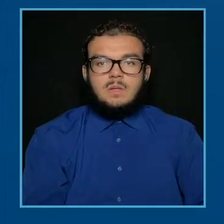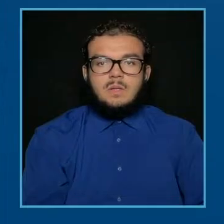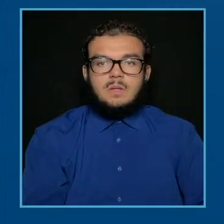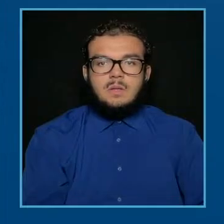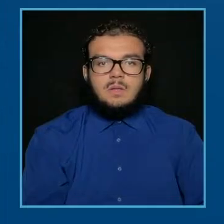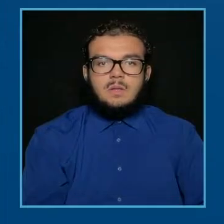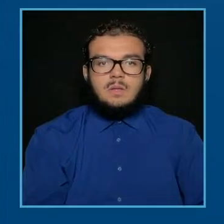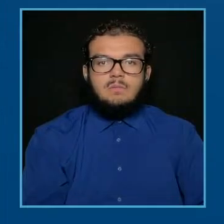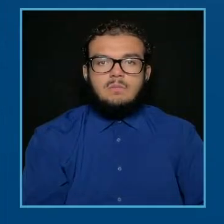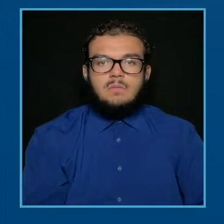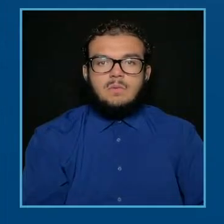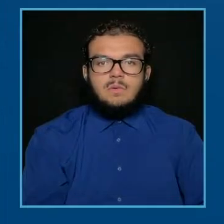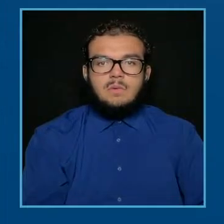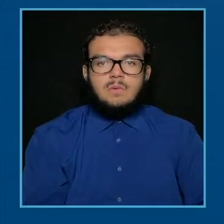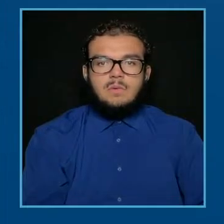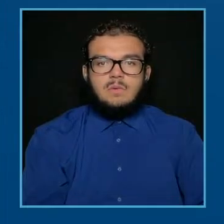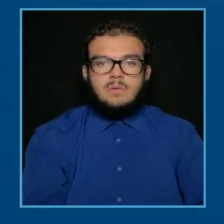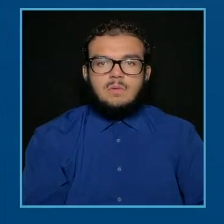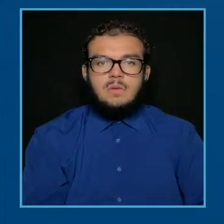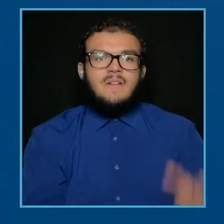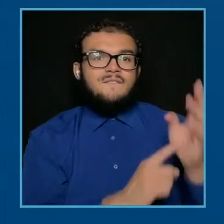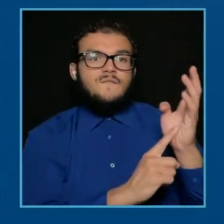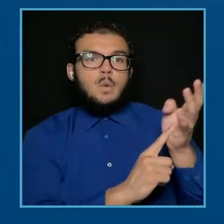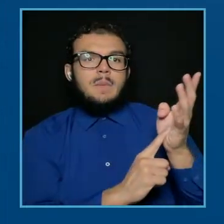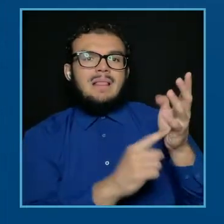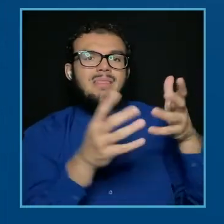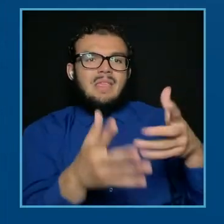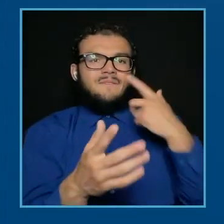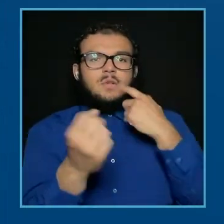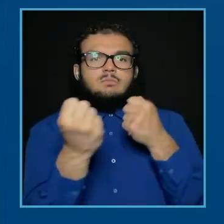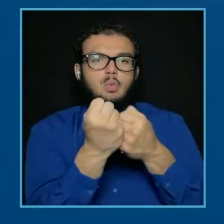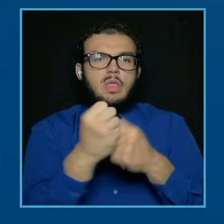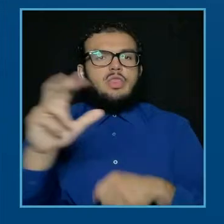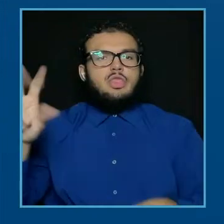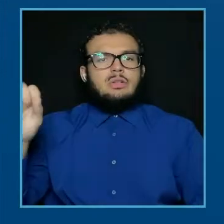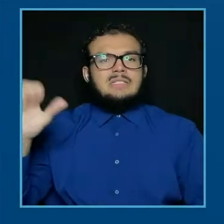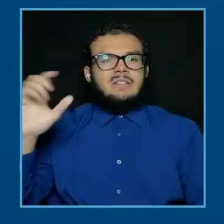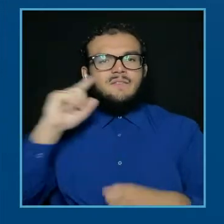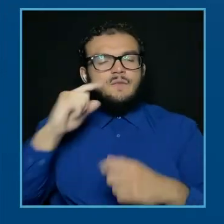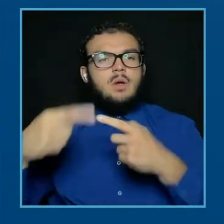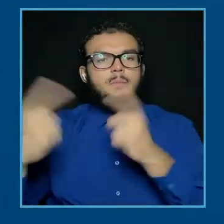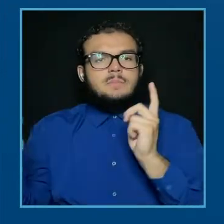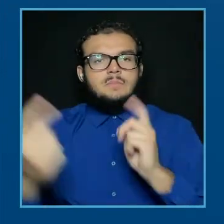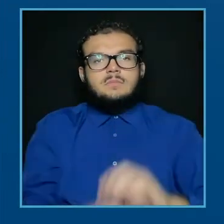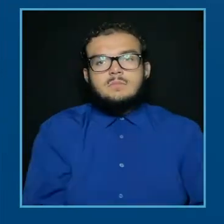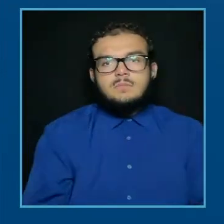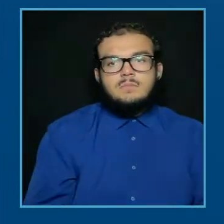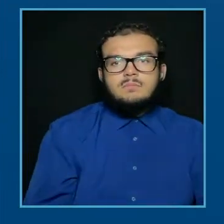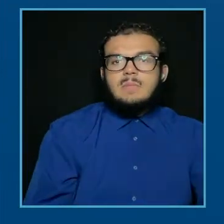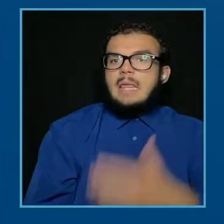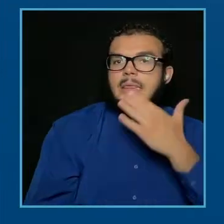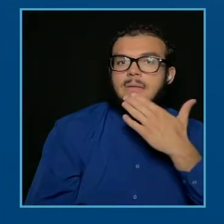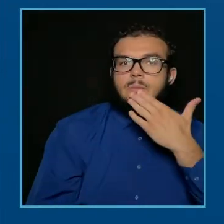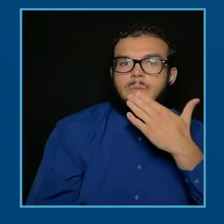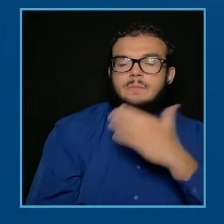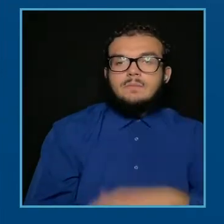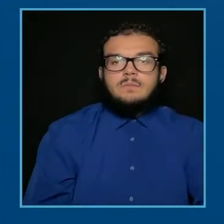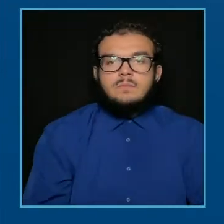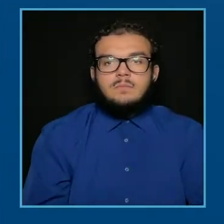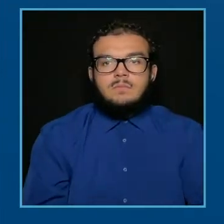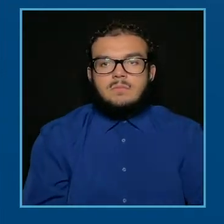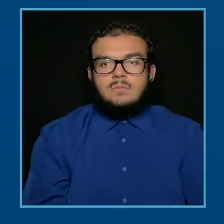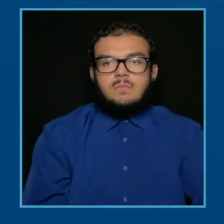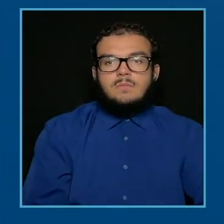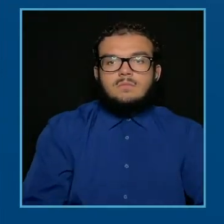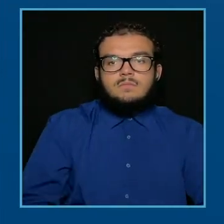there's 4 minutes left for the support side, 30 seconds left for the other side. Thank you, sir. When it comes